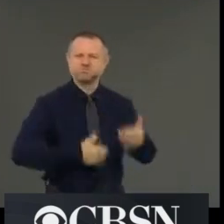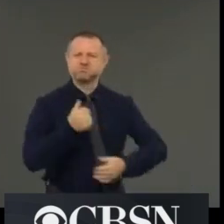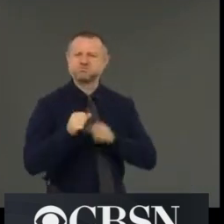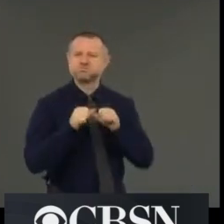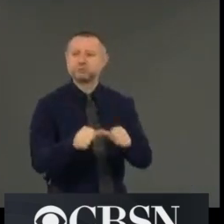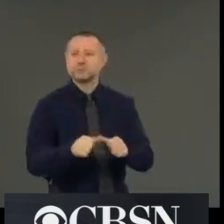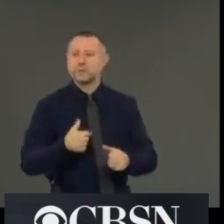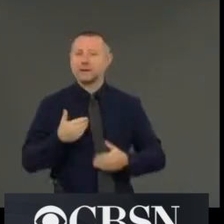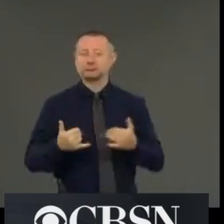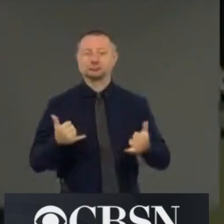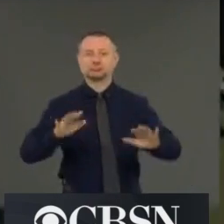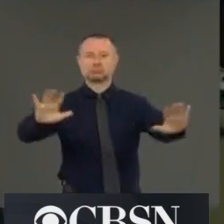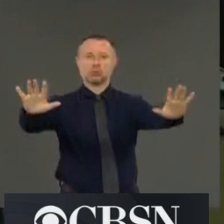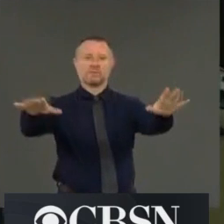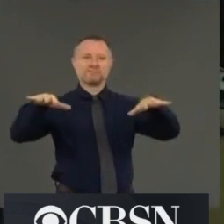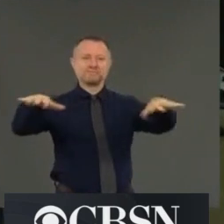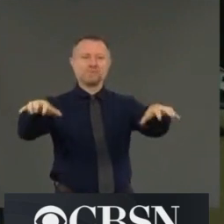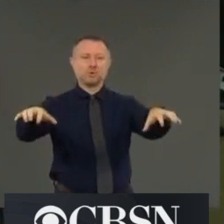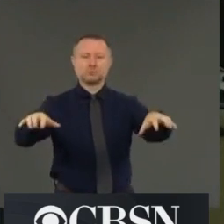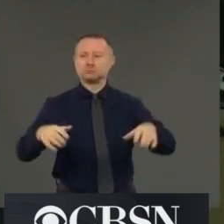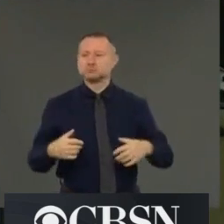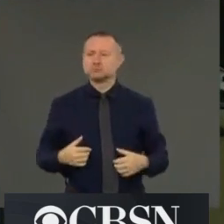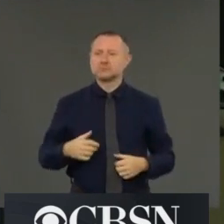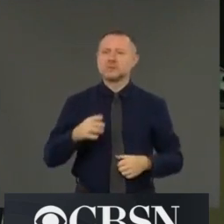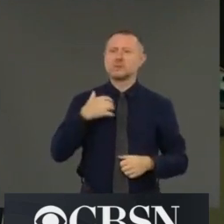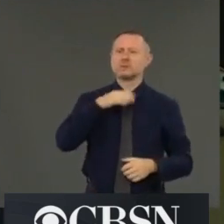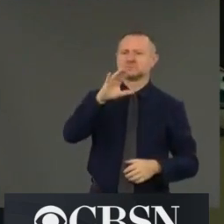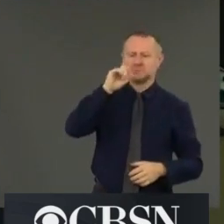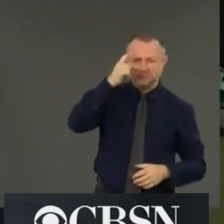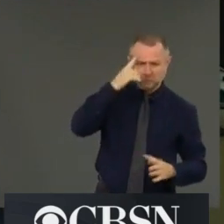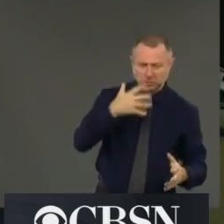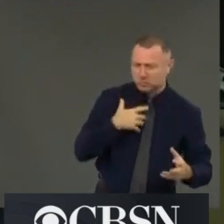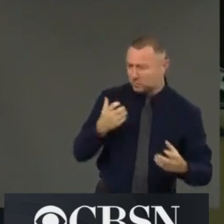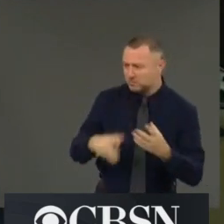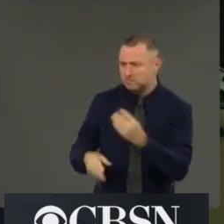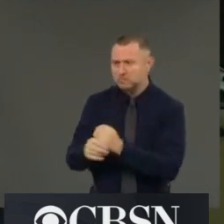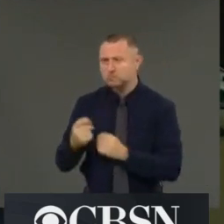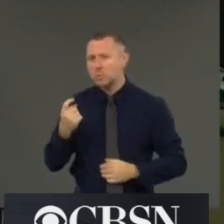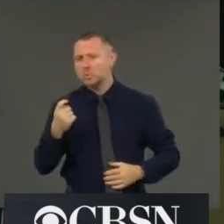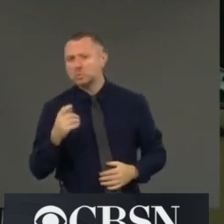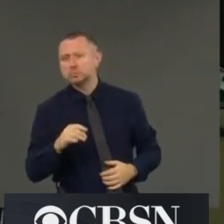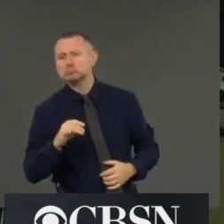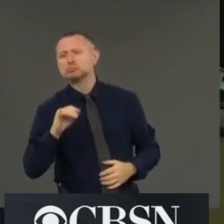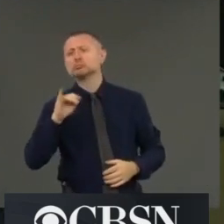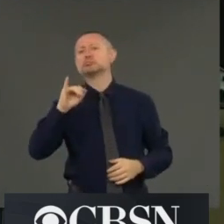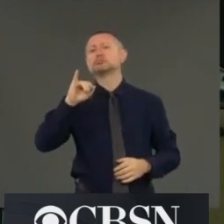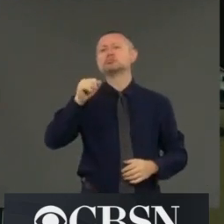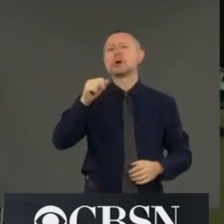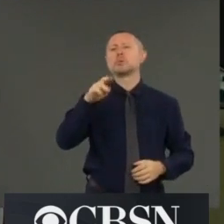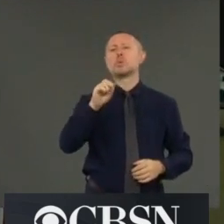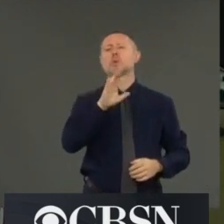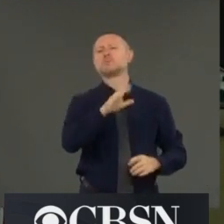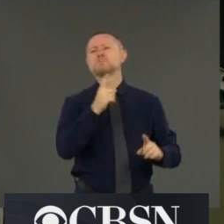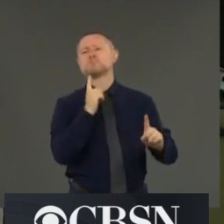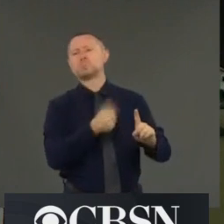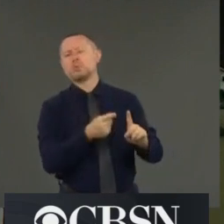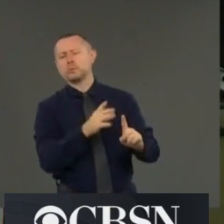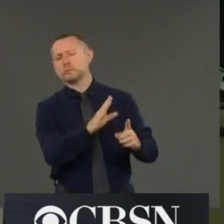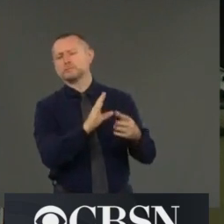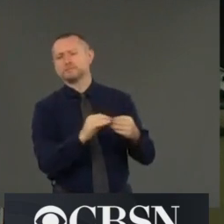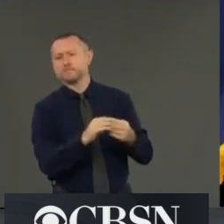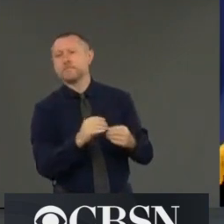filled. Yeah, and let me just add one point to that, to Jano's point. Look, New Yorkers